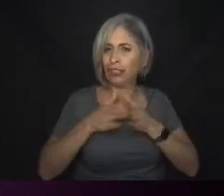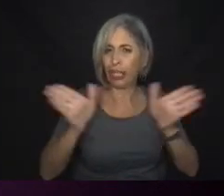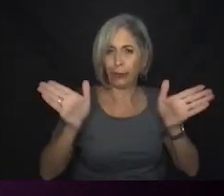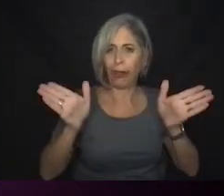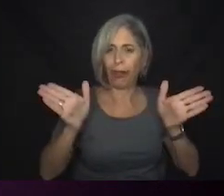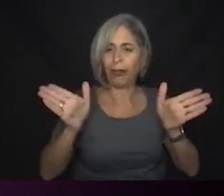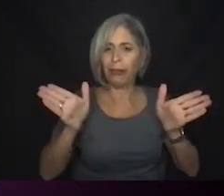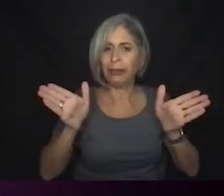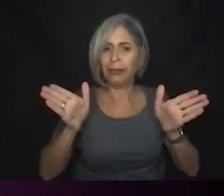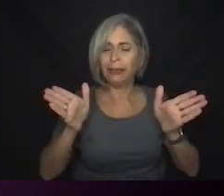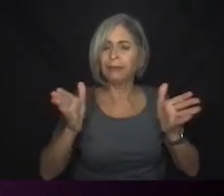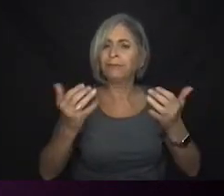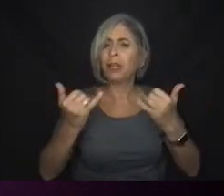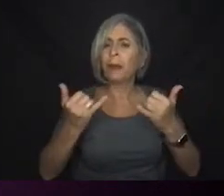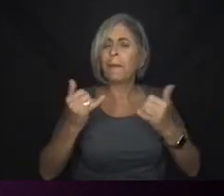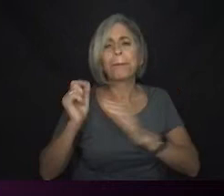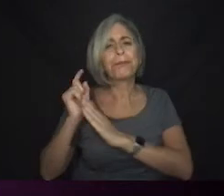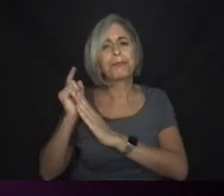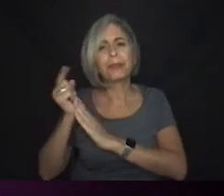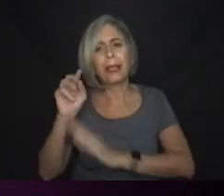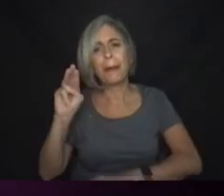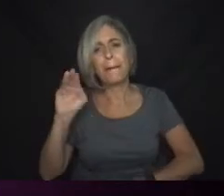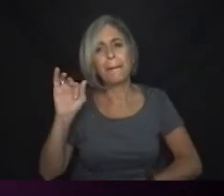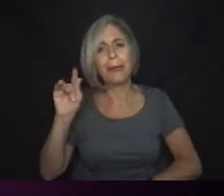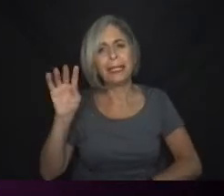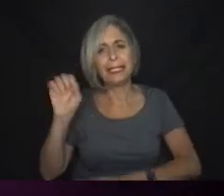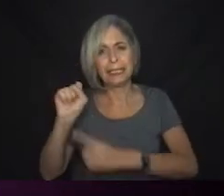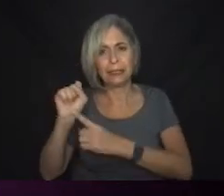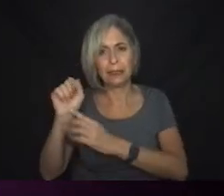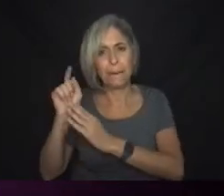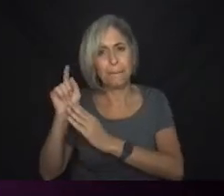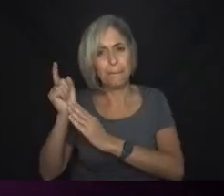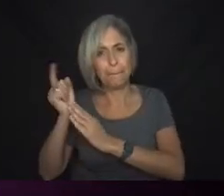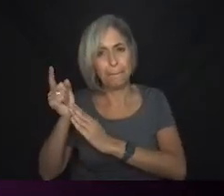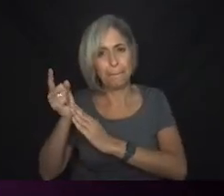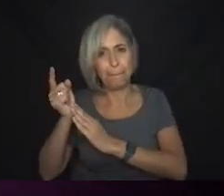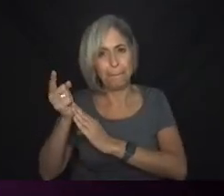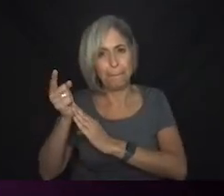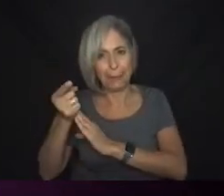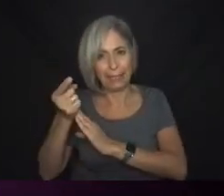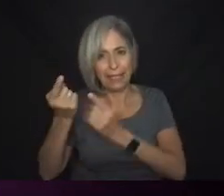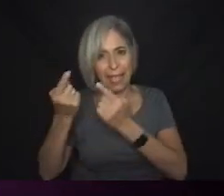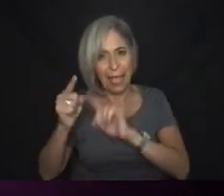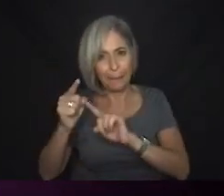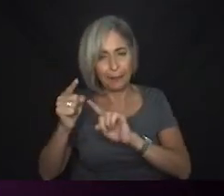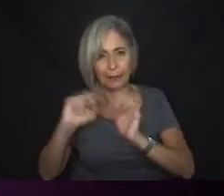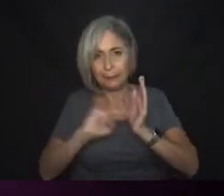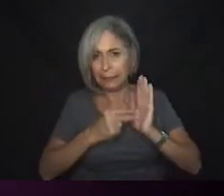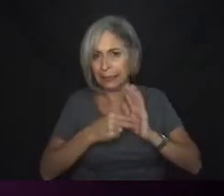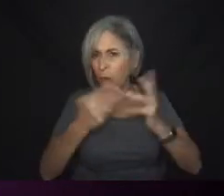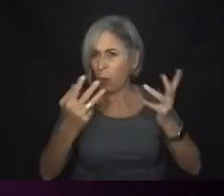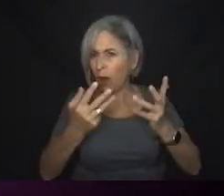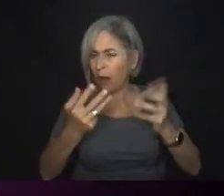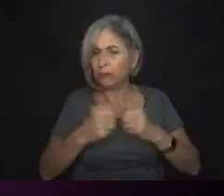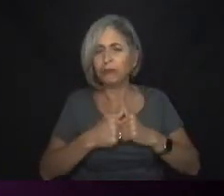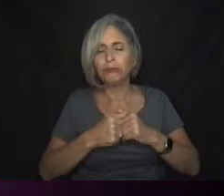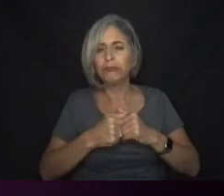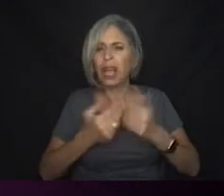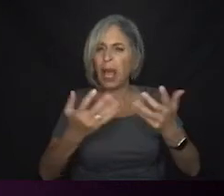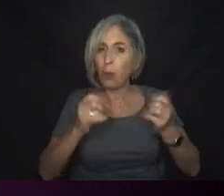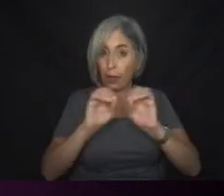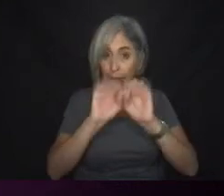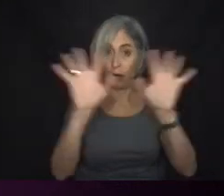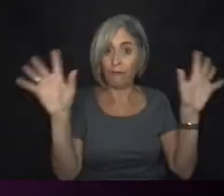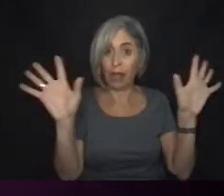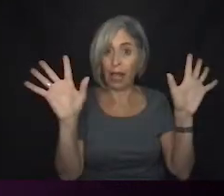talk about minutes. Building a performant and massively scalable Jamstack app in minutes. So I wanted to